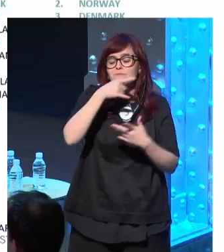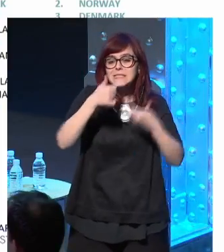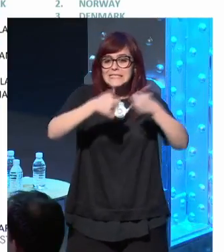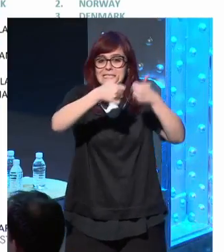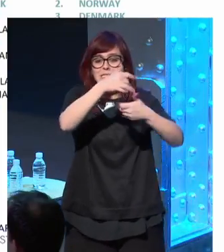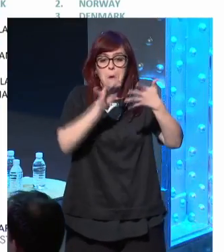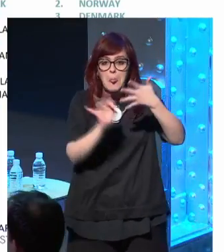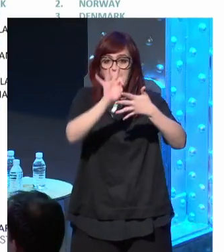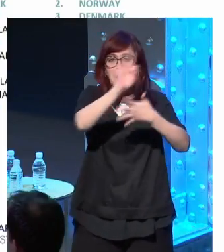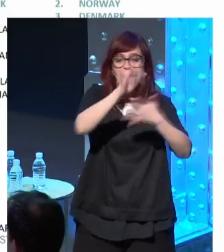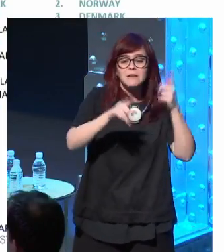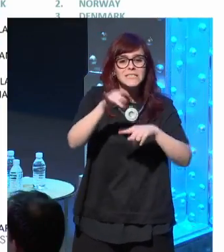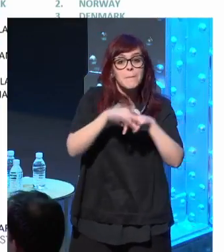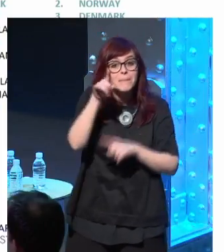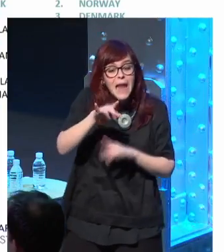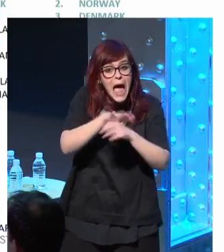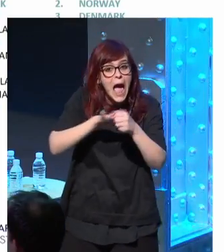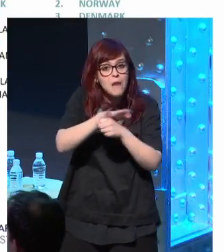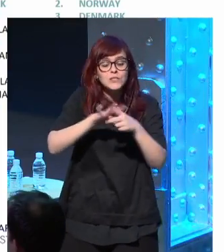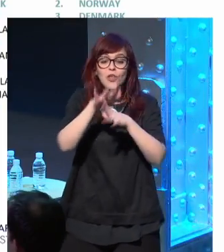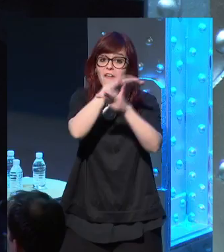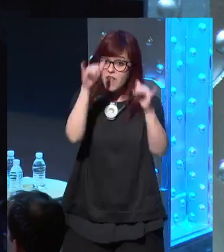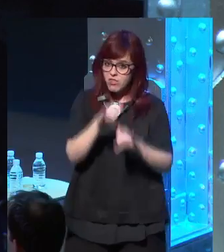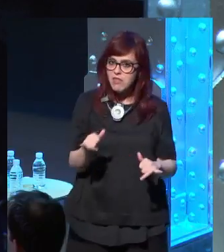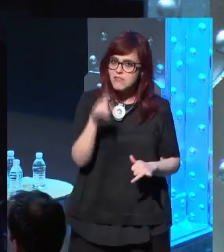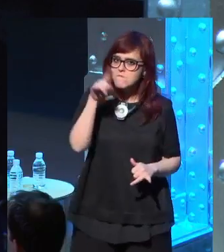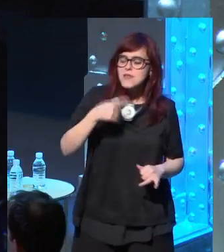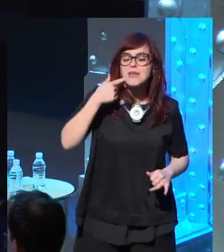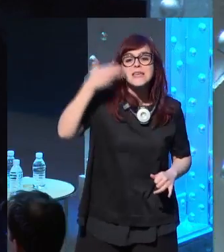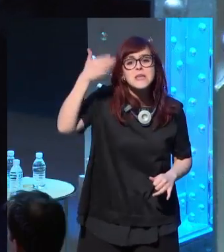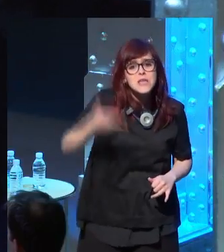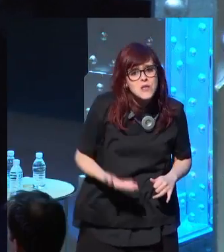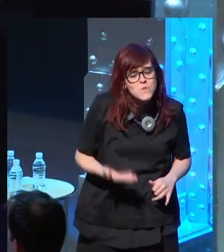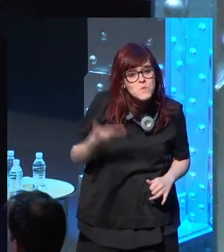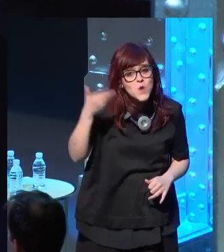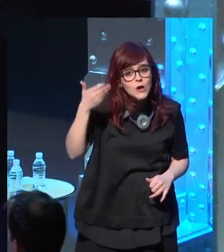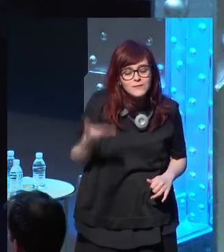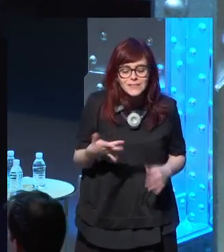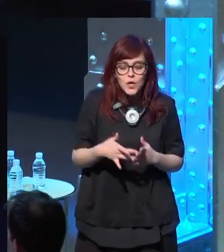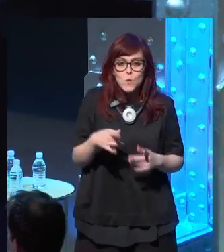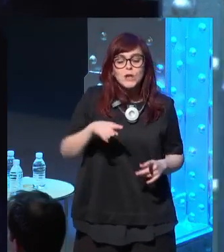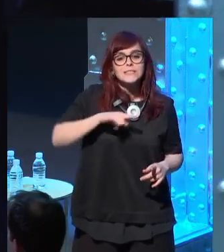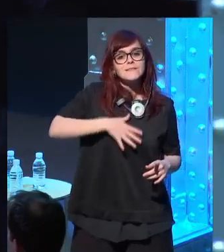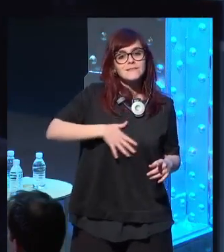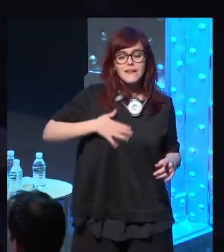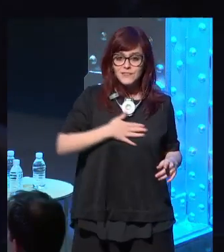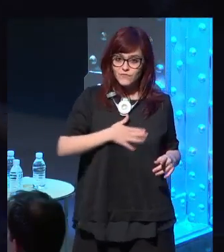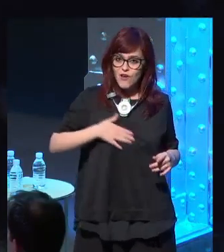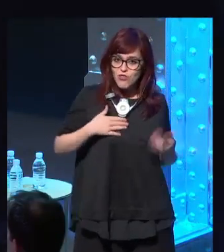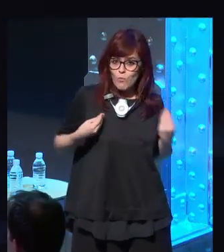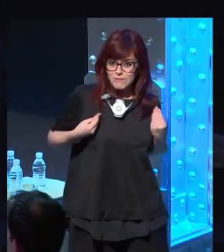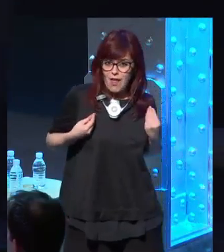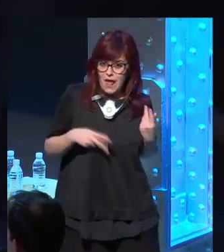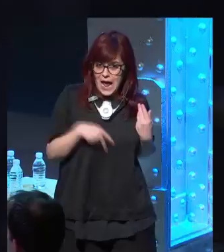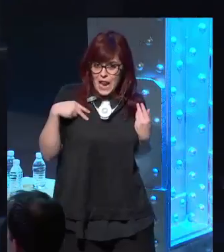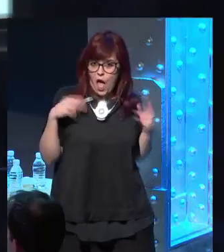dimension of happiness. It's overall life satisfaction. And of course, the headlines